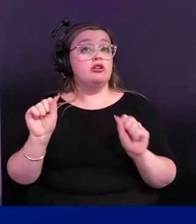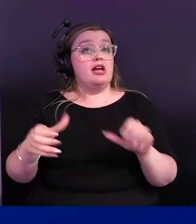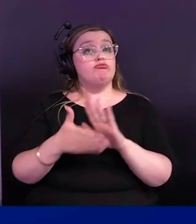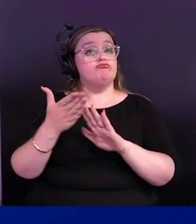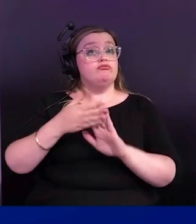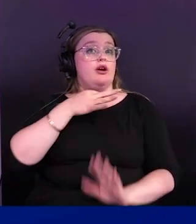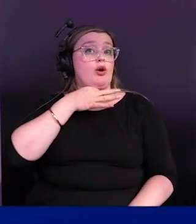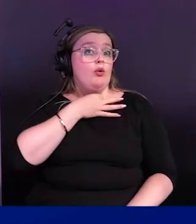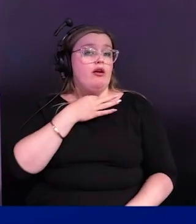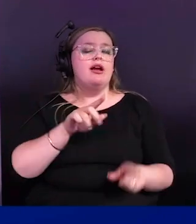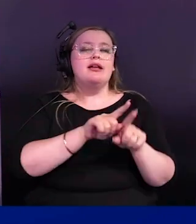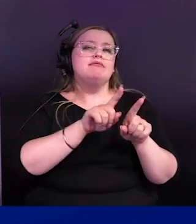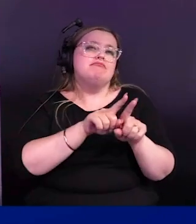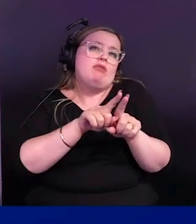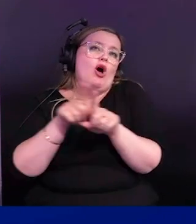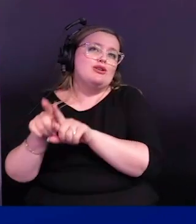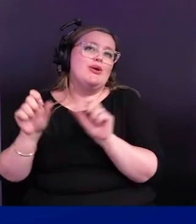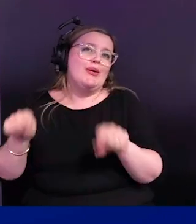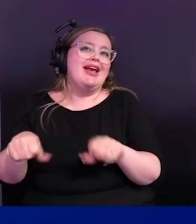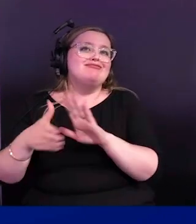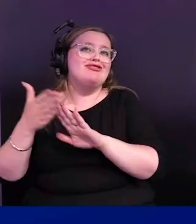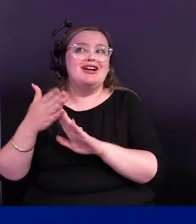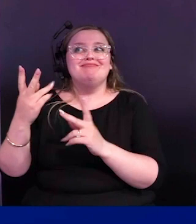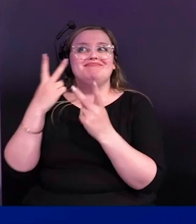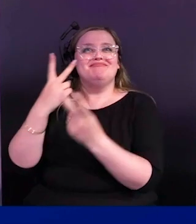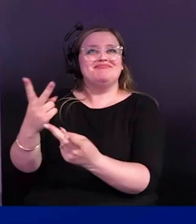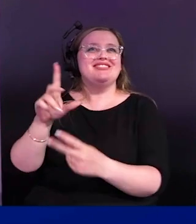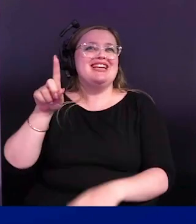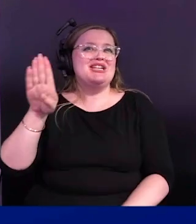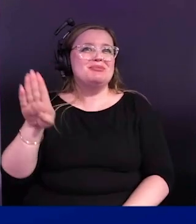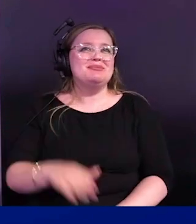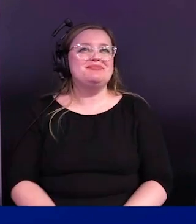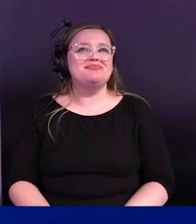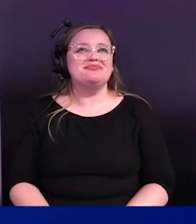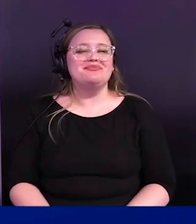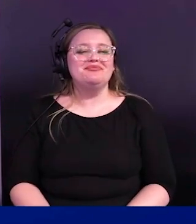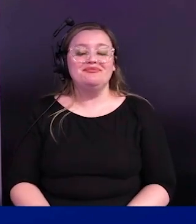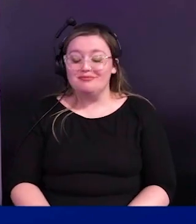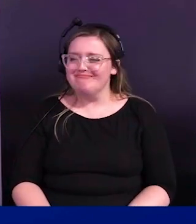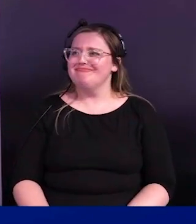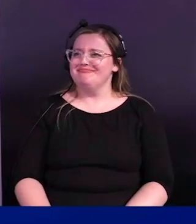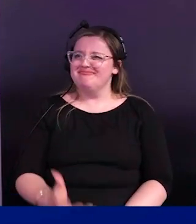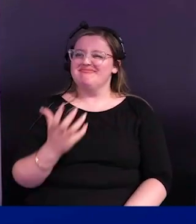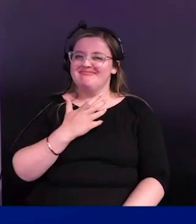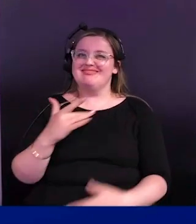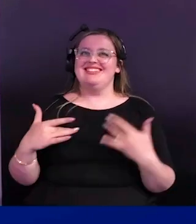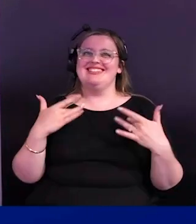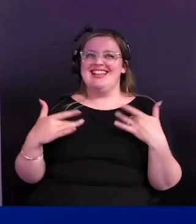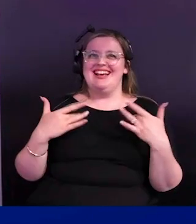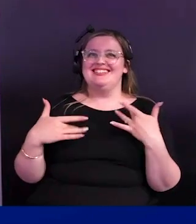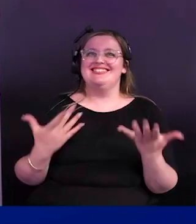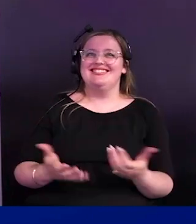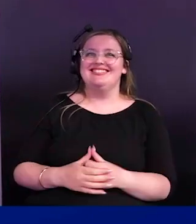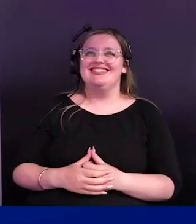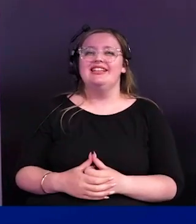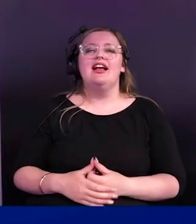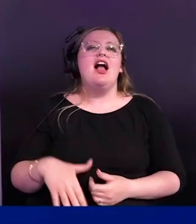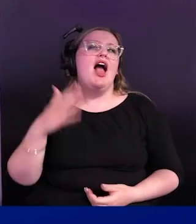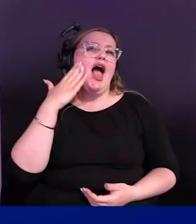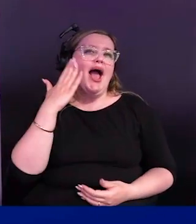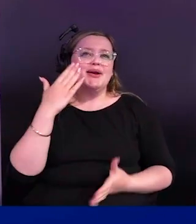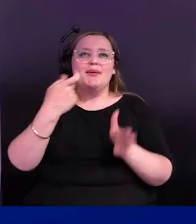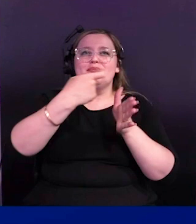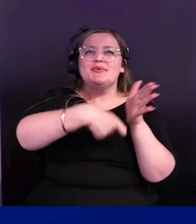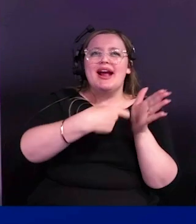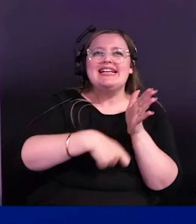able to view and use dashboards as well. That's really exciting. I know all of our pricing